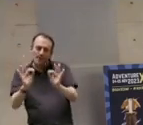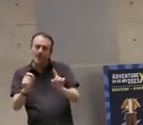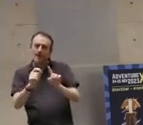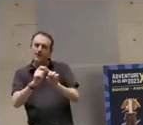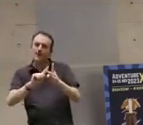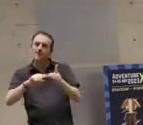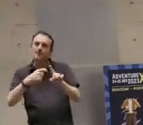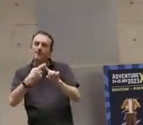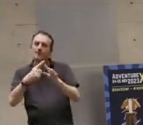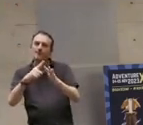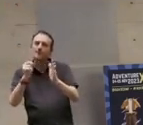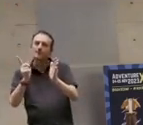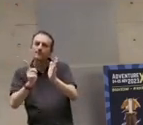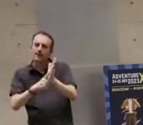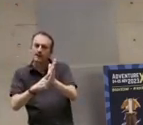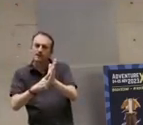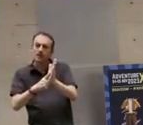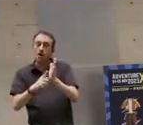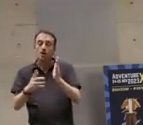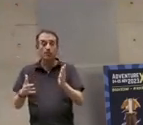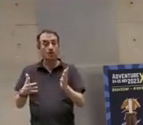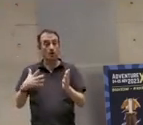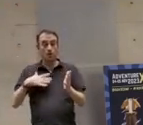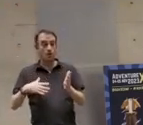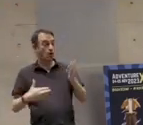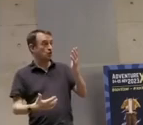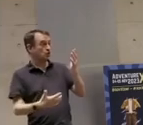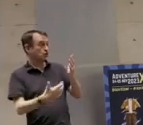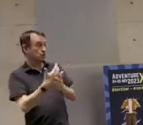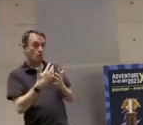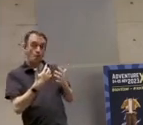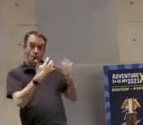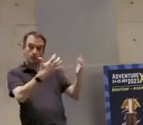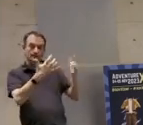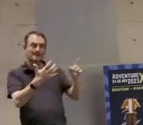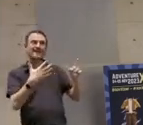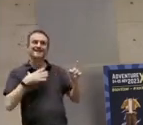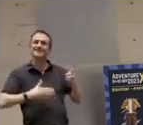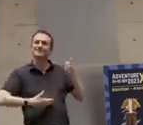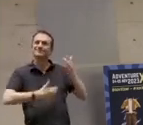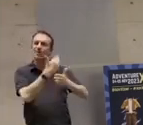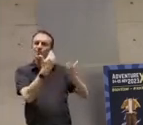to feel and look contemporary. And I'd like to think that this does.